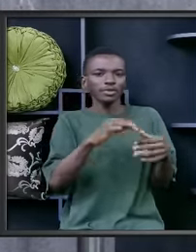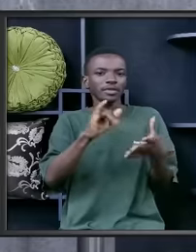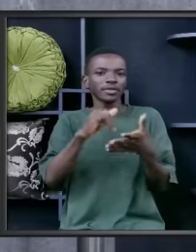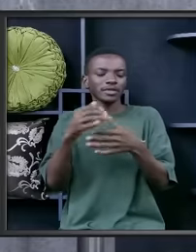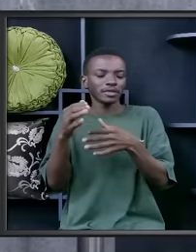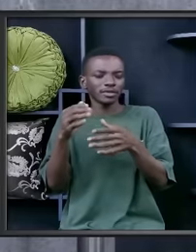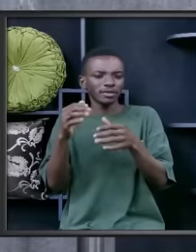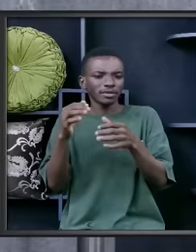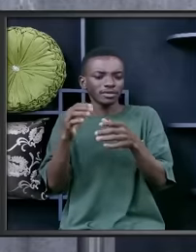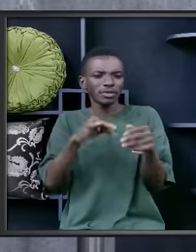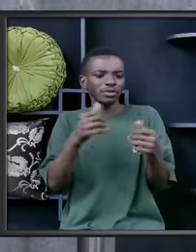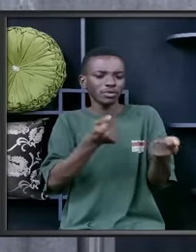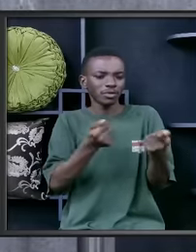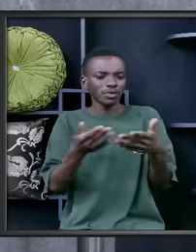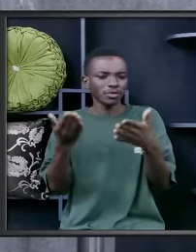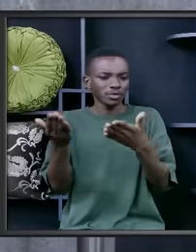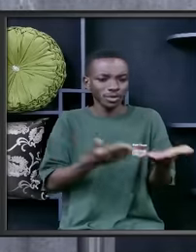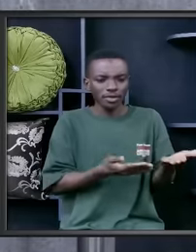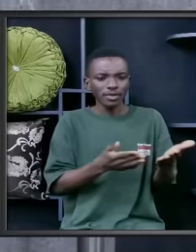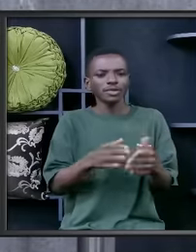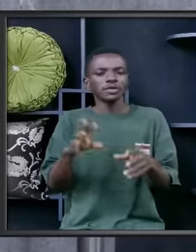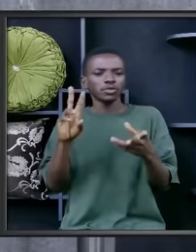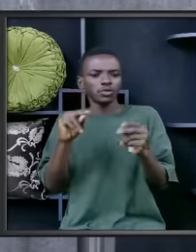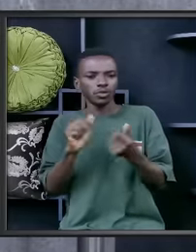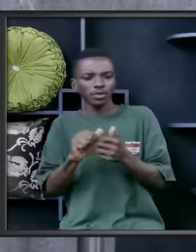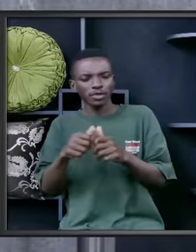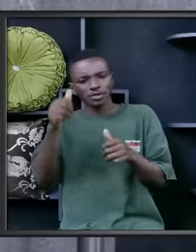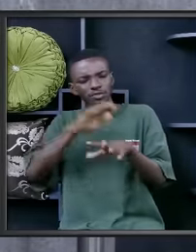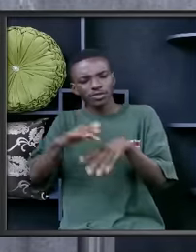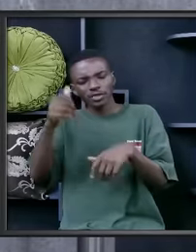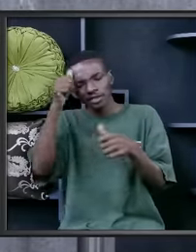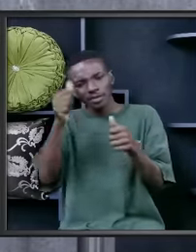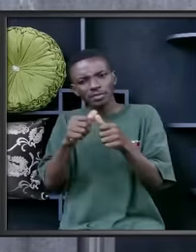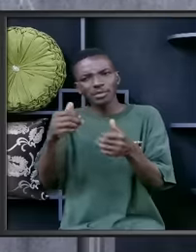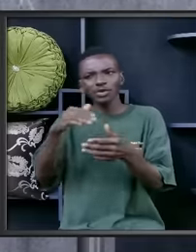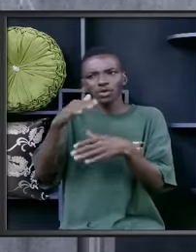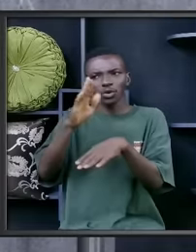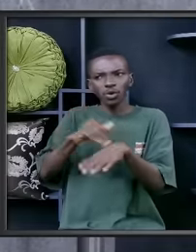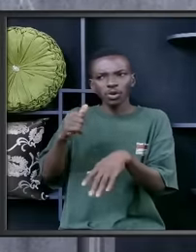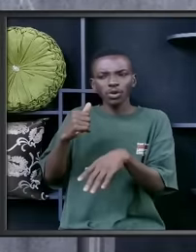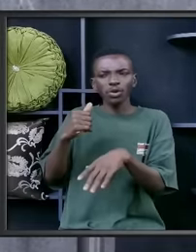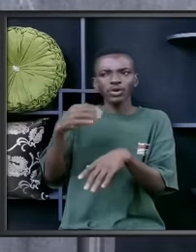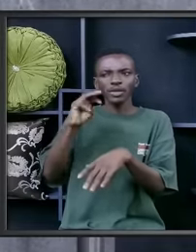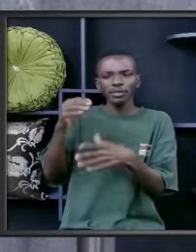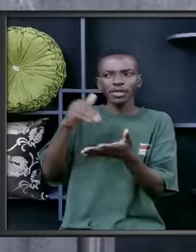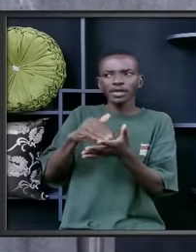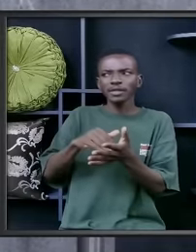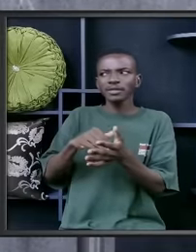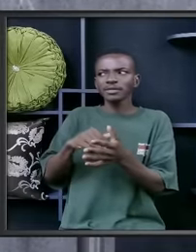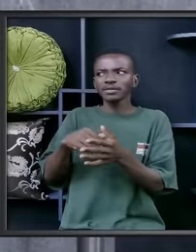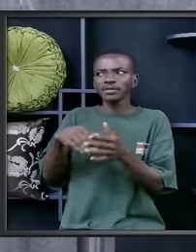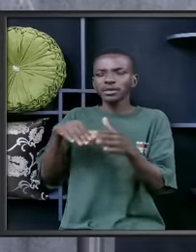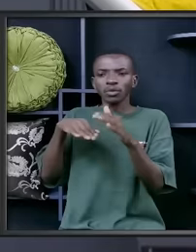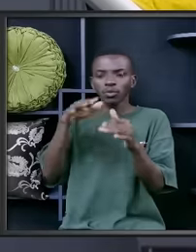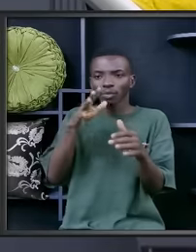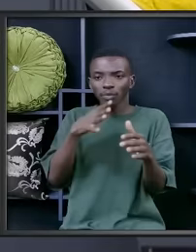husband bring. I said, okay, no problem. I don't remember to go and call him again to take permission. Now the woman can't enter.